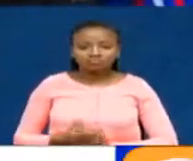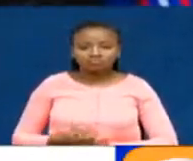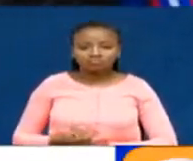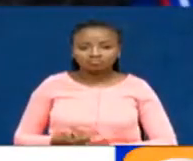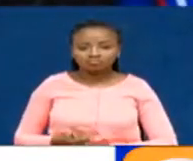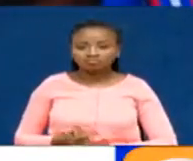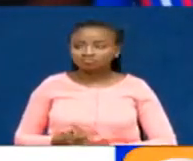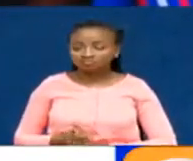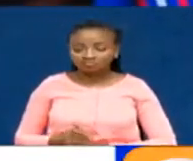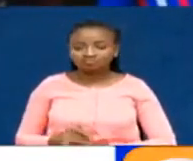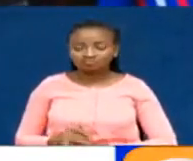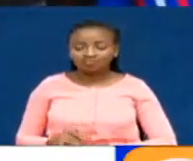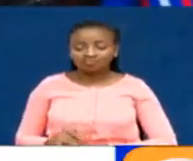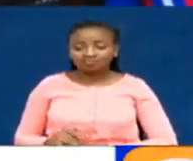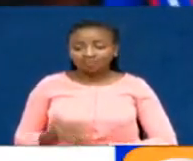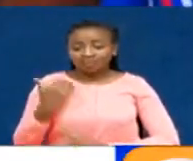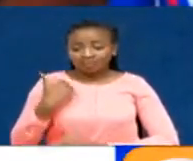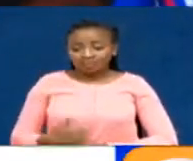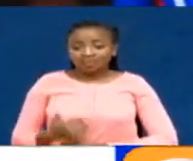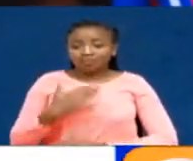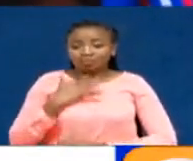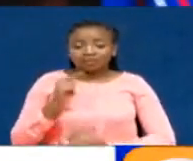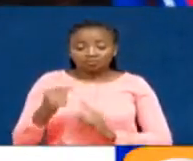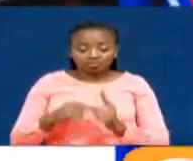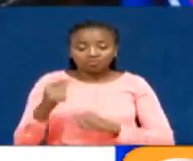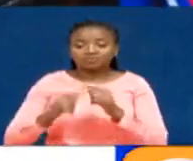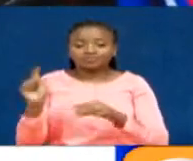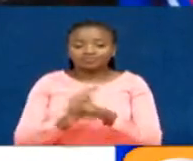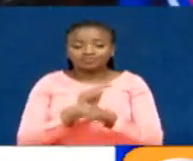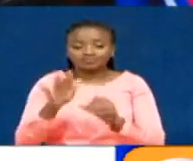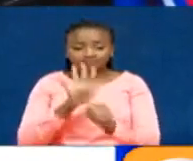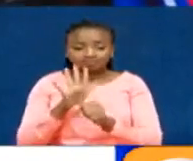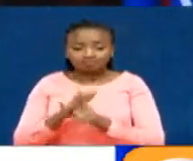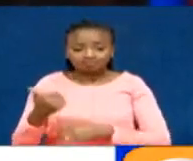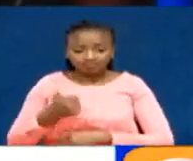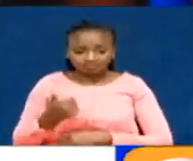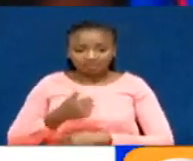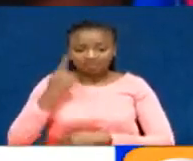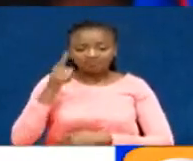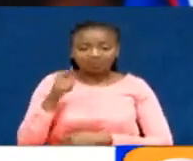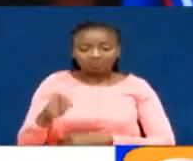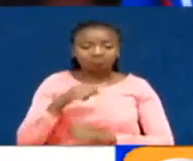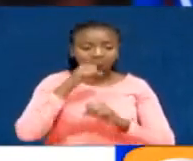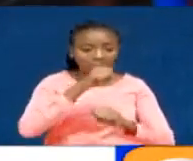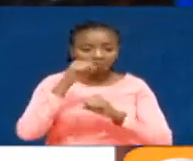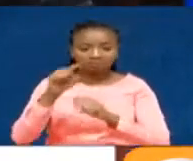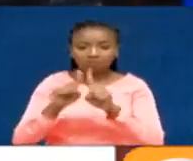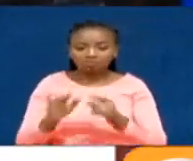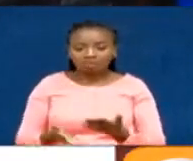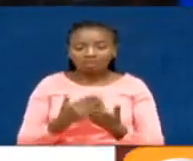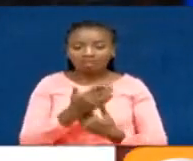forward. I can just continue training more girls and creating that platform for them